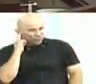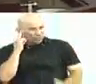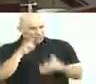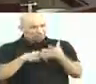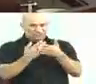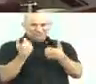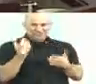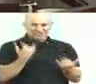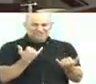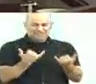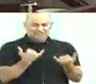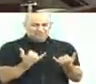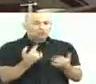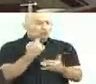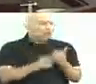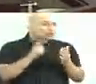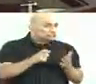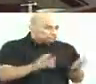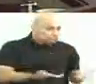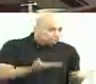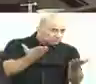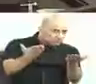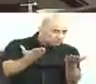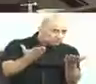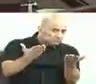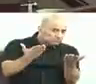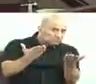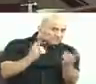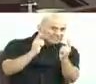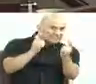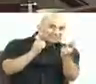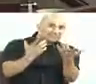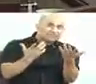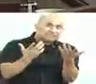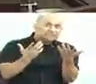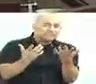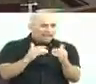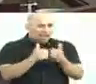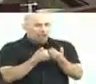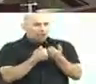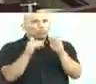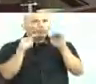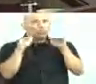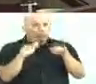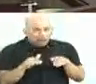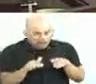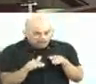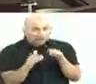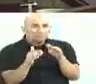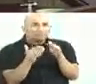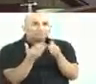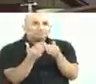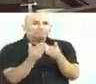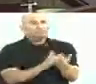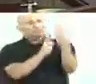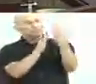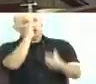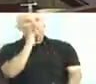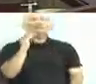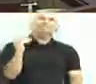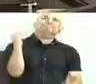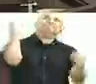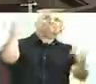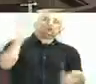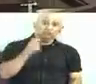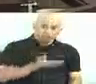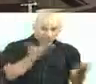off. Well, what shall I come before the sorrow? How do I bow myself before God on high? Shall